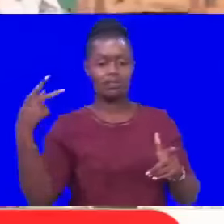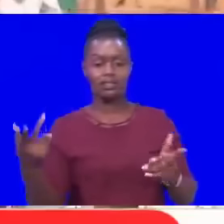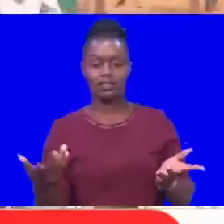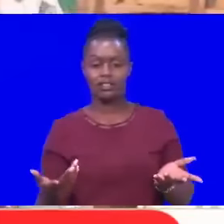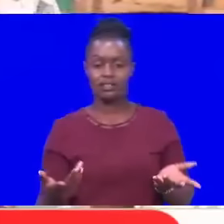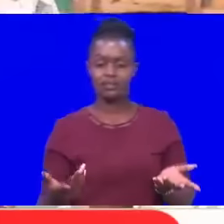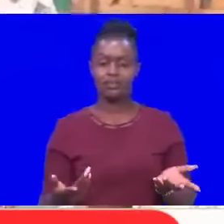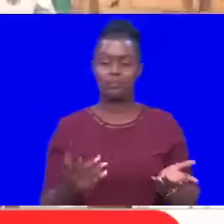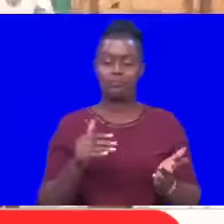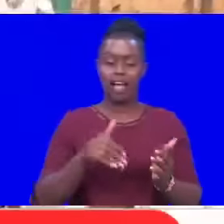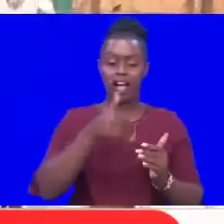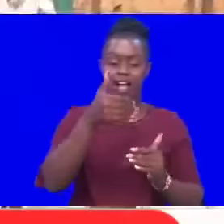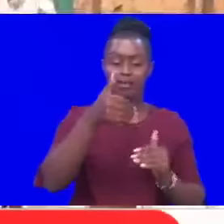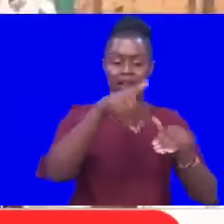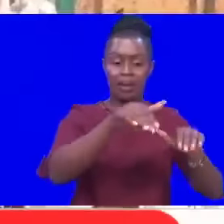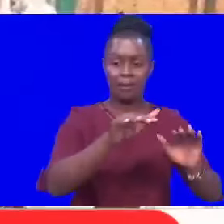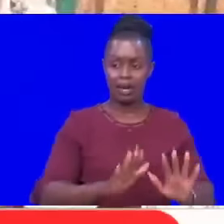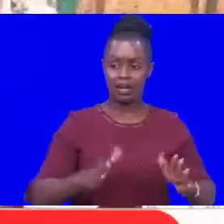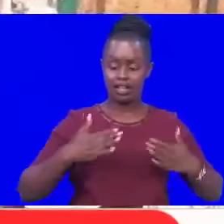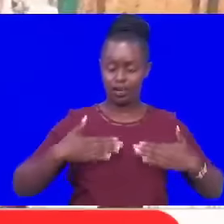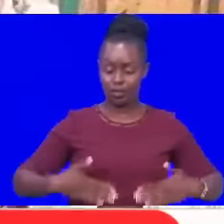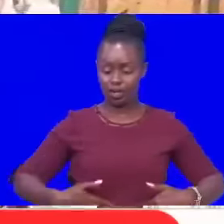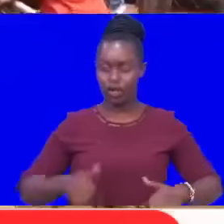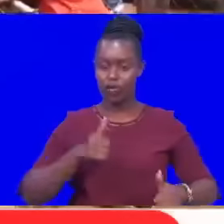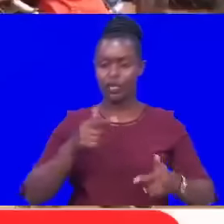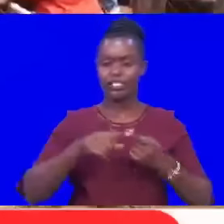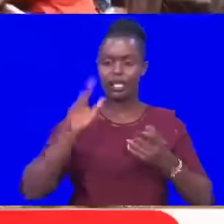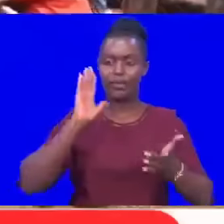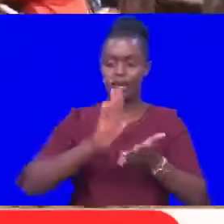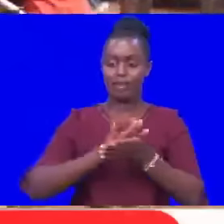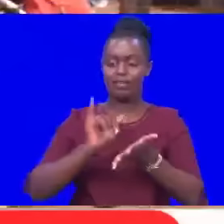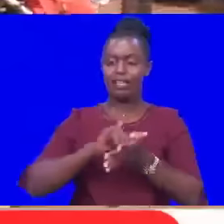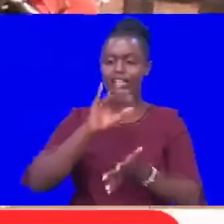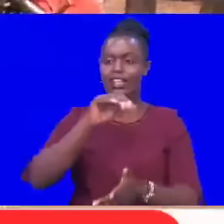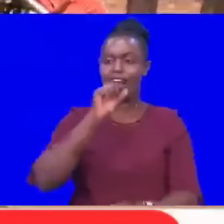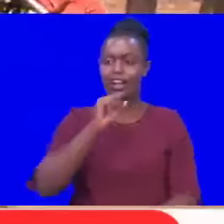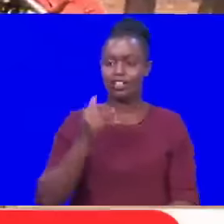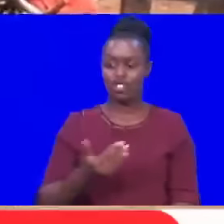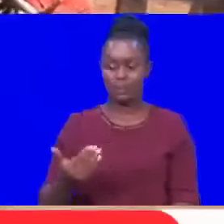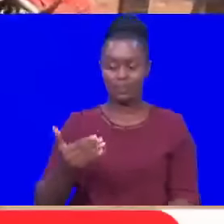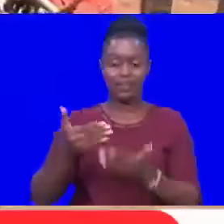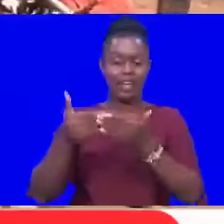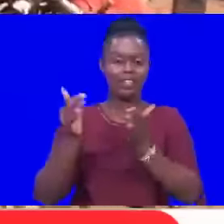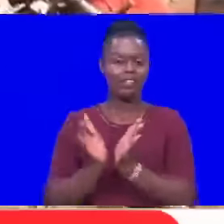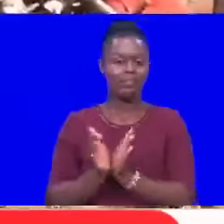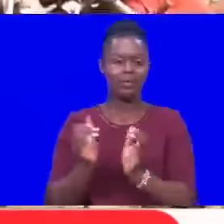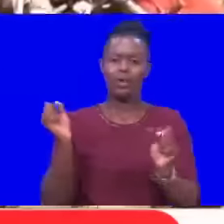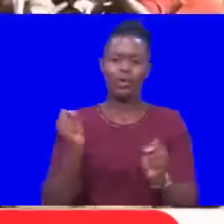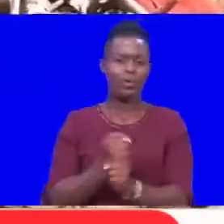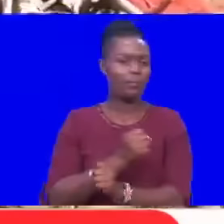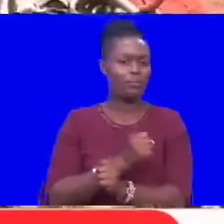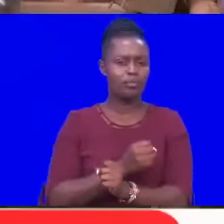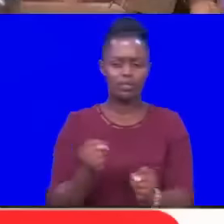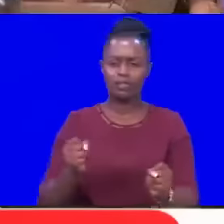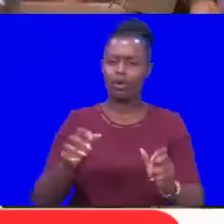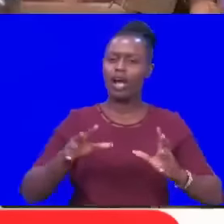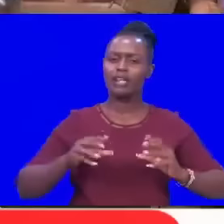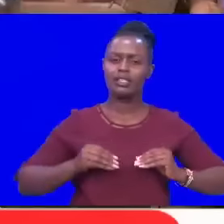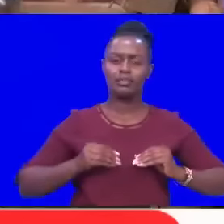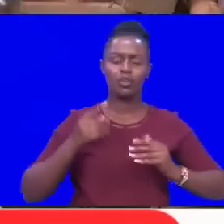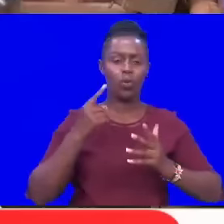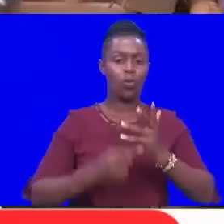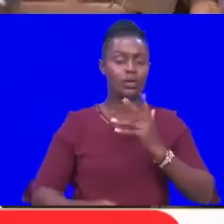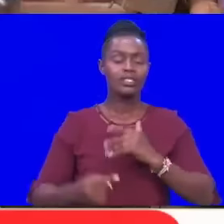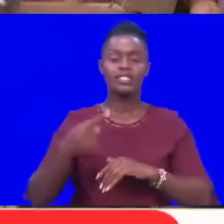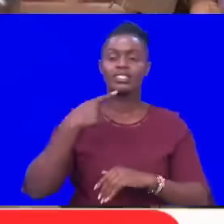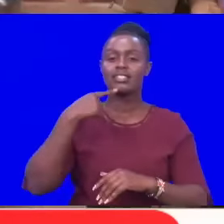After burying the body of a girl whom they had to believe was their grandchild, Muridhi's family could not keep up with what they term as a